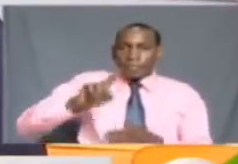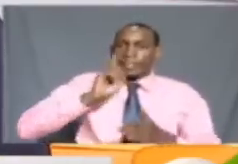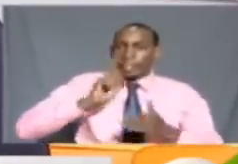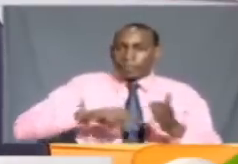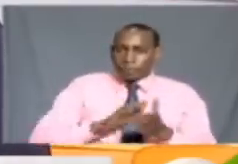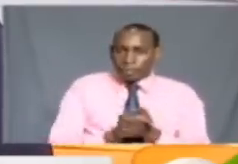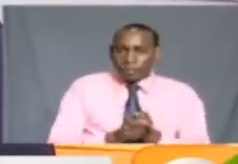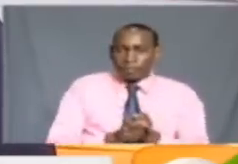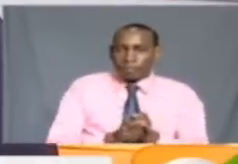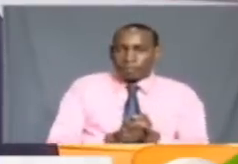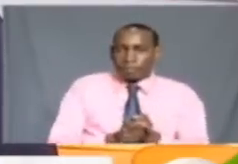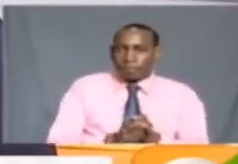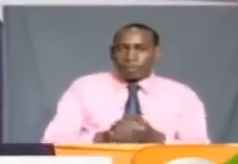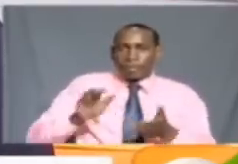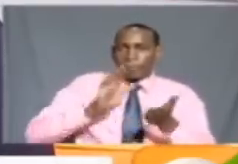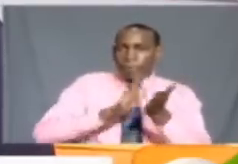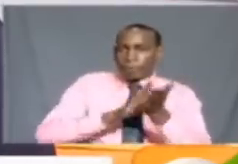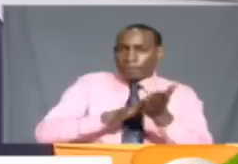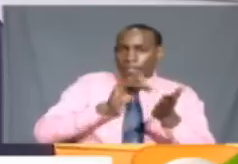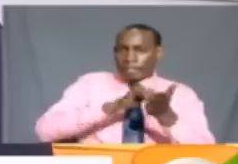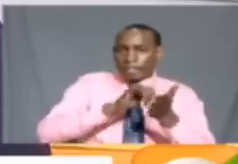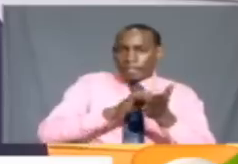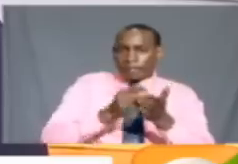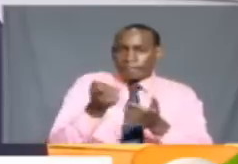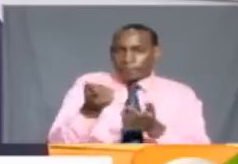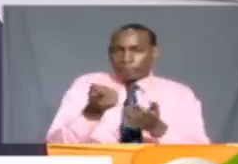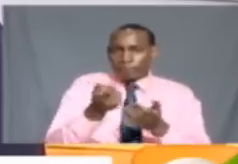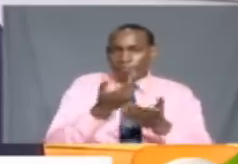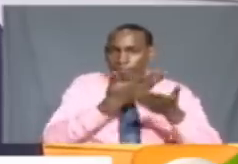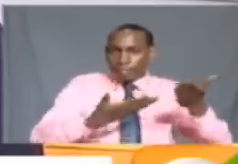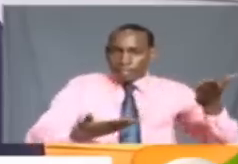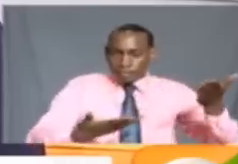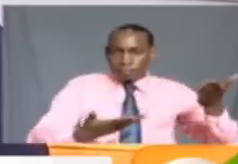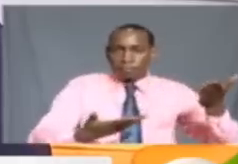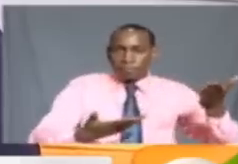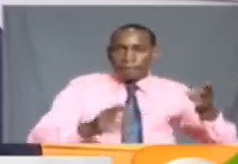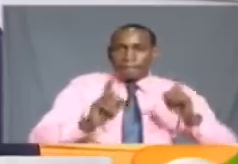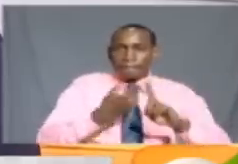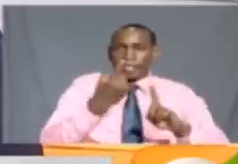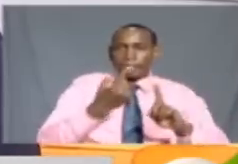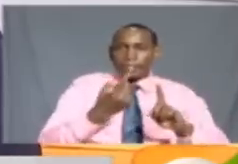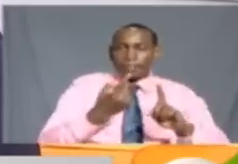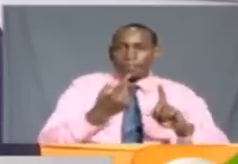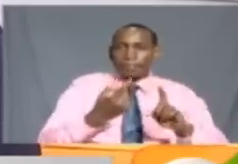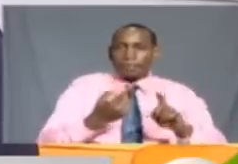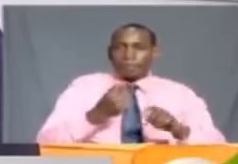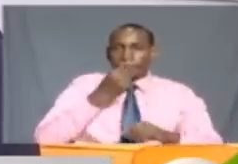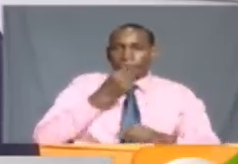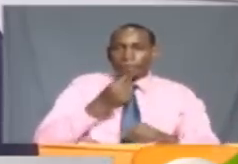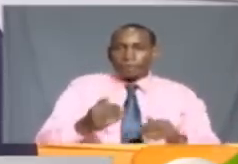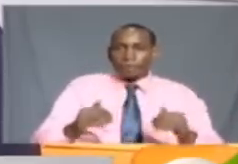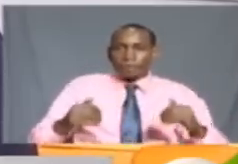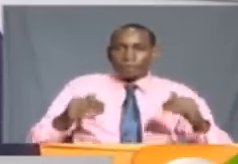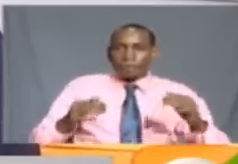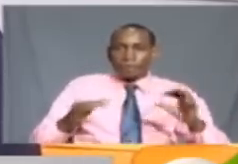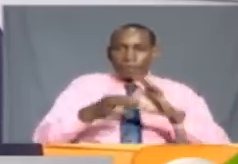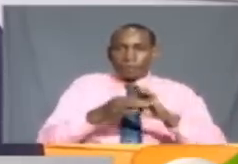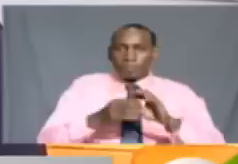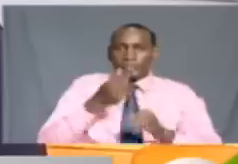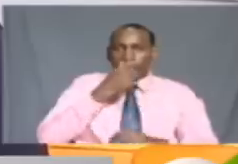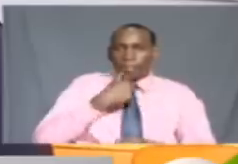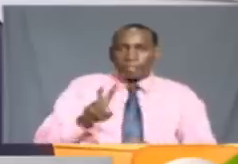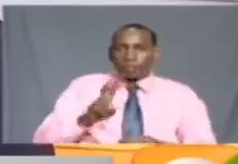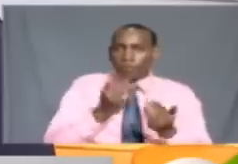is, what we are proposing is three things. So first of all, there's a closing the age, age gap between the two